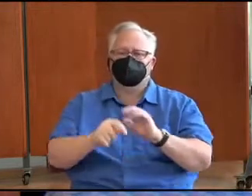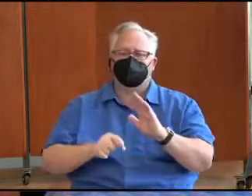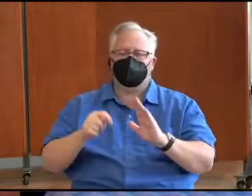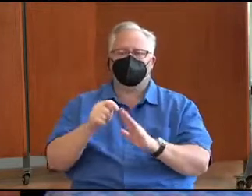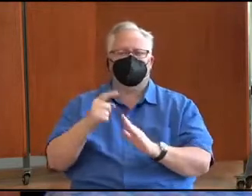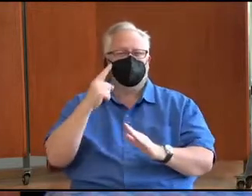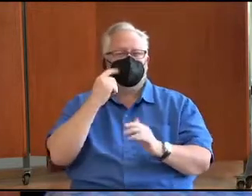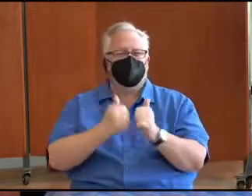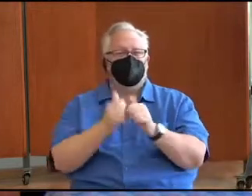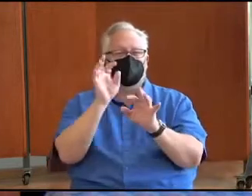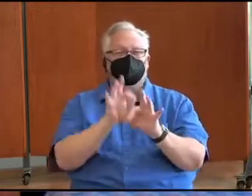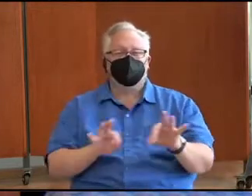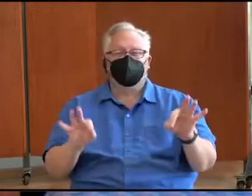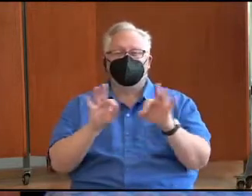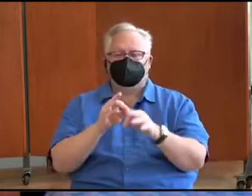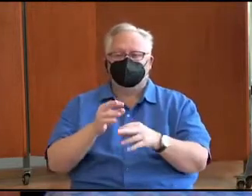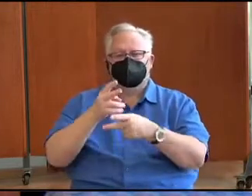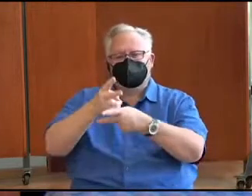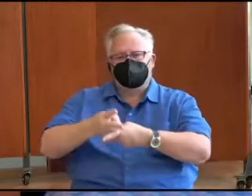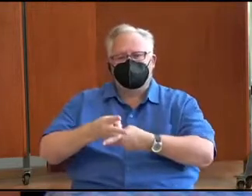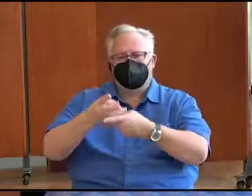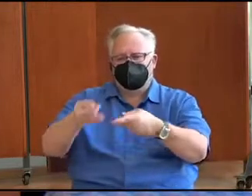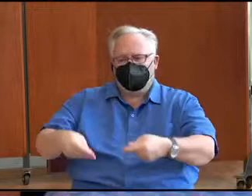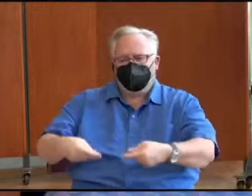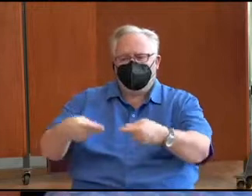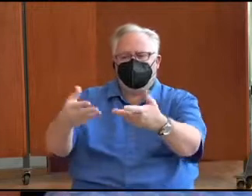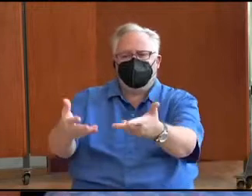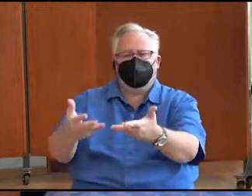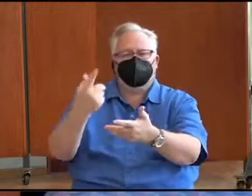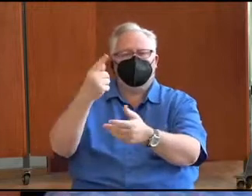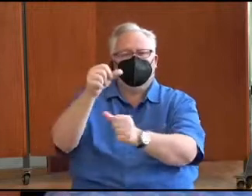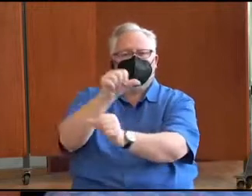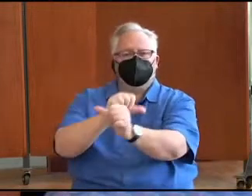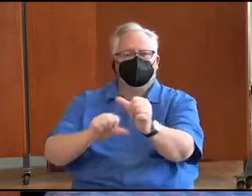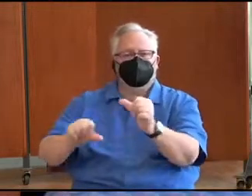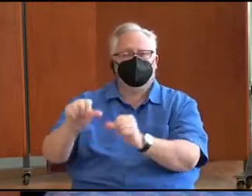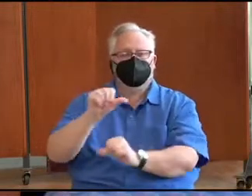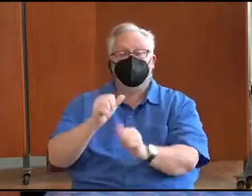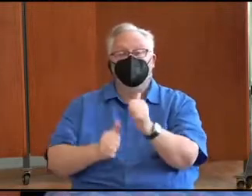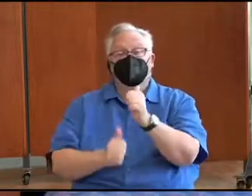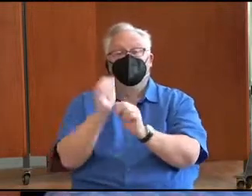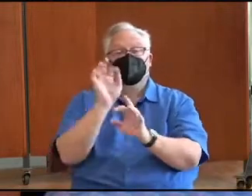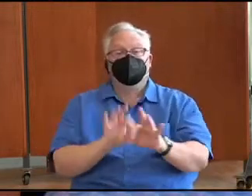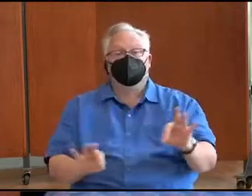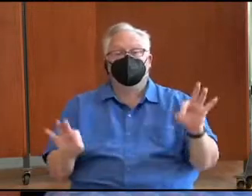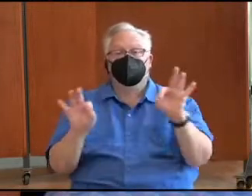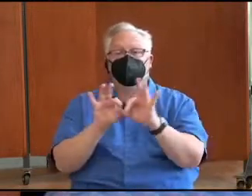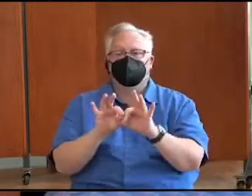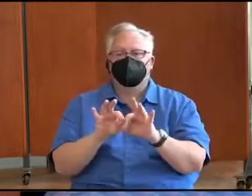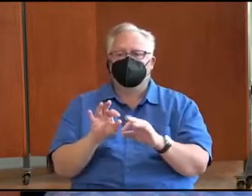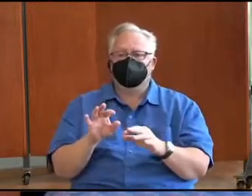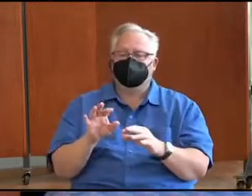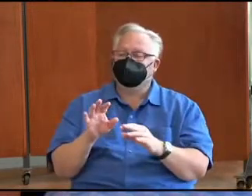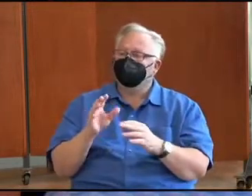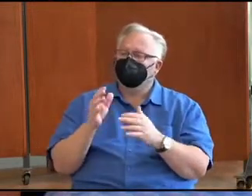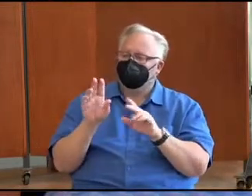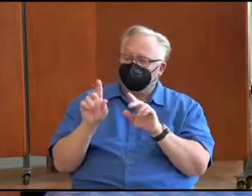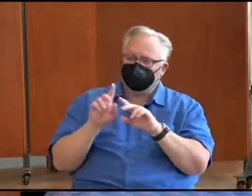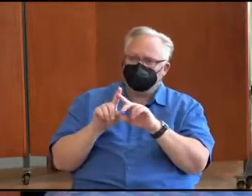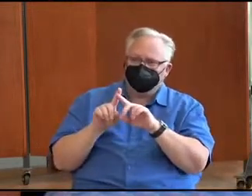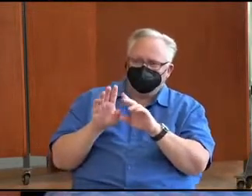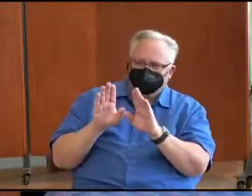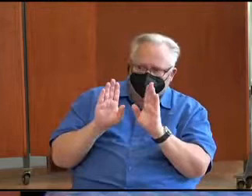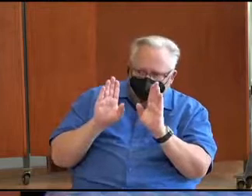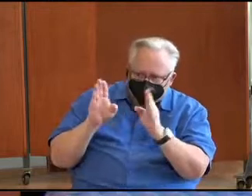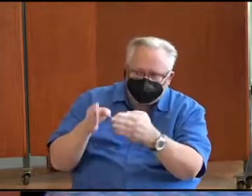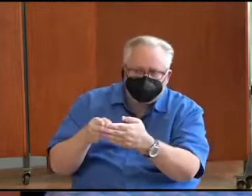we give each other. What matters most is leaning into attention,